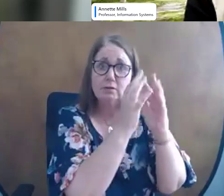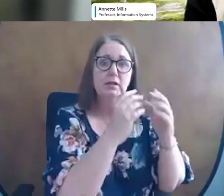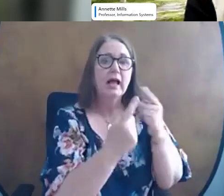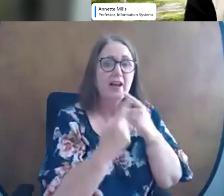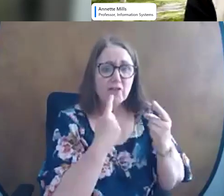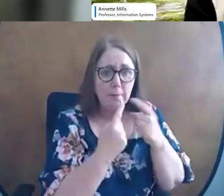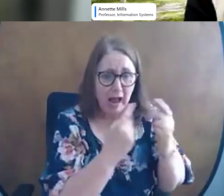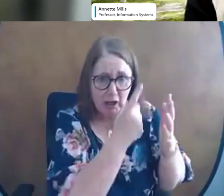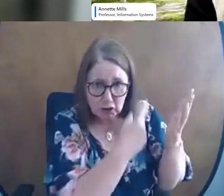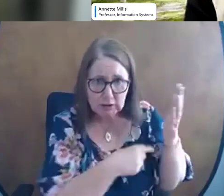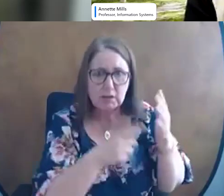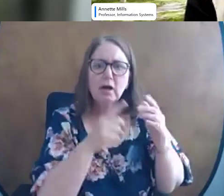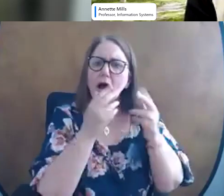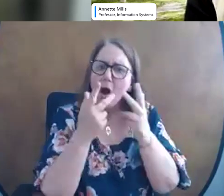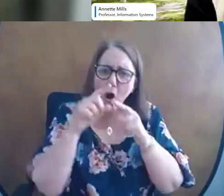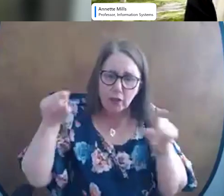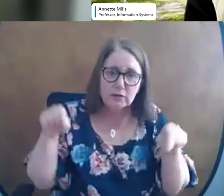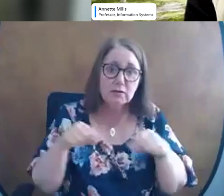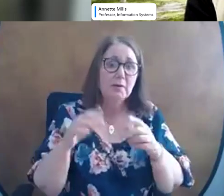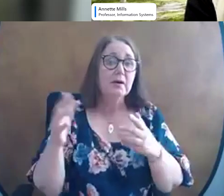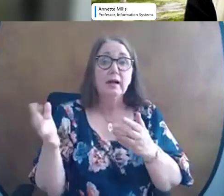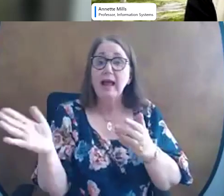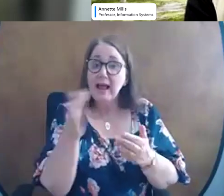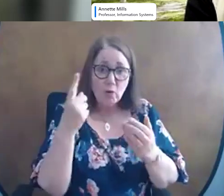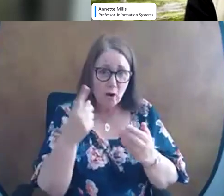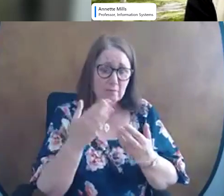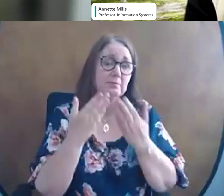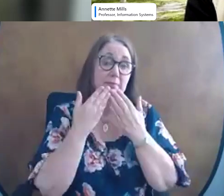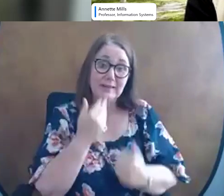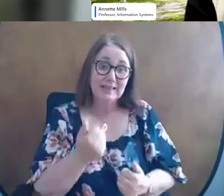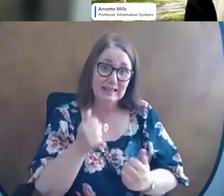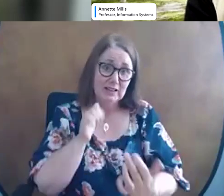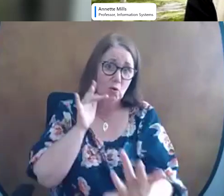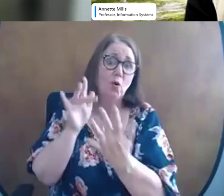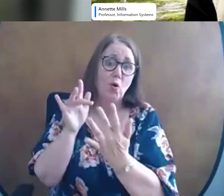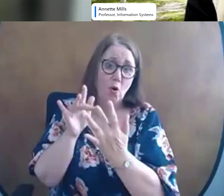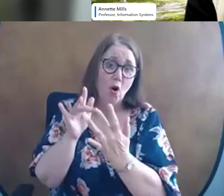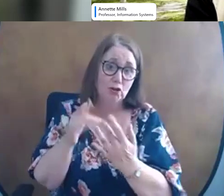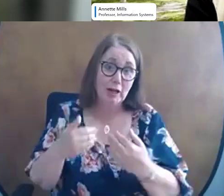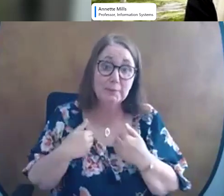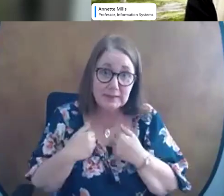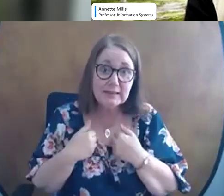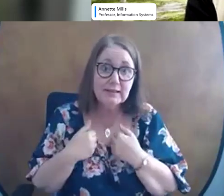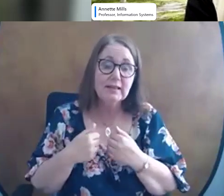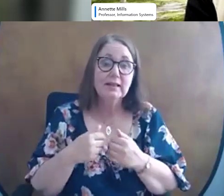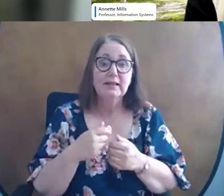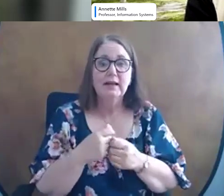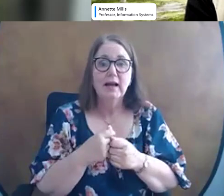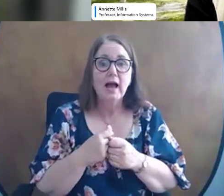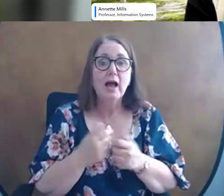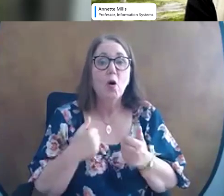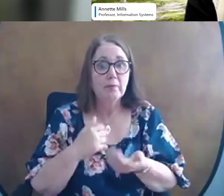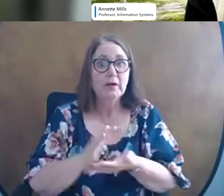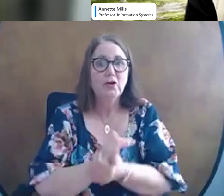funding becomes a big issue. Whaikaha puts information out, though we do